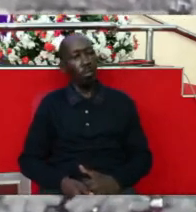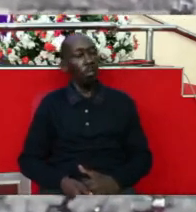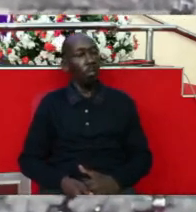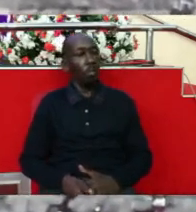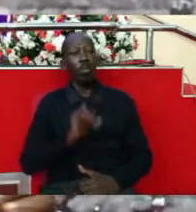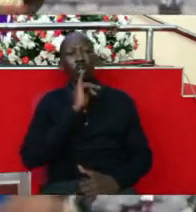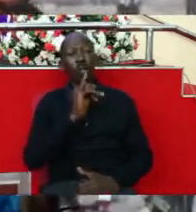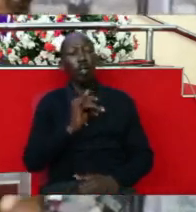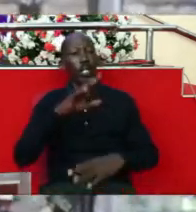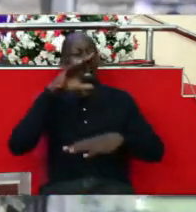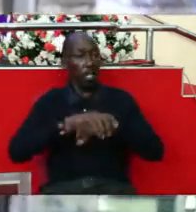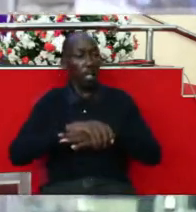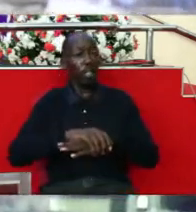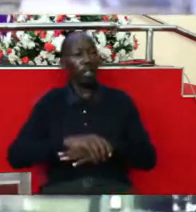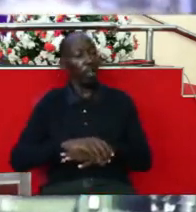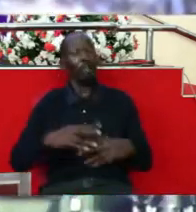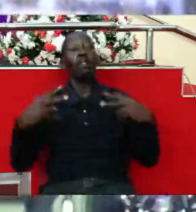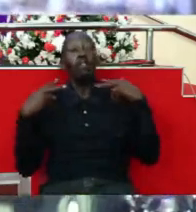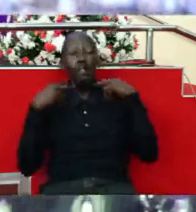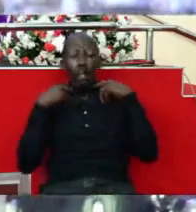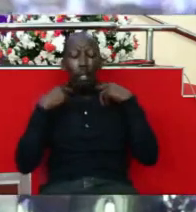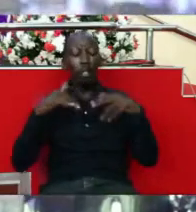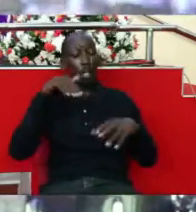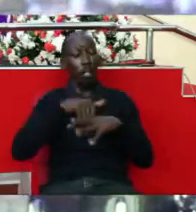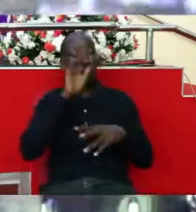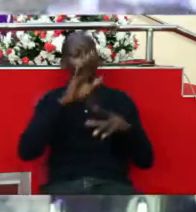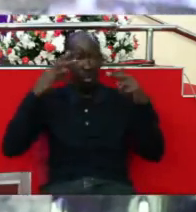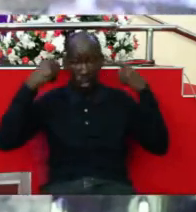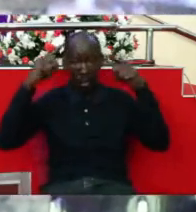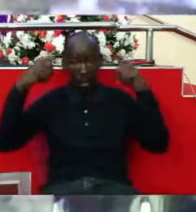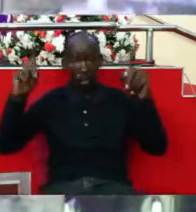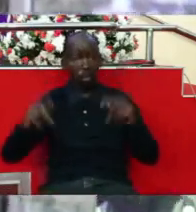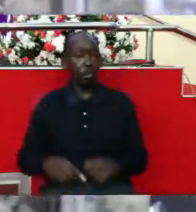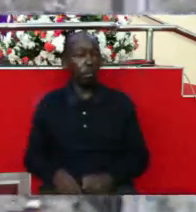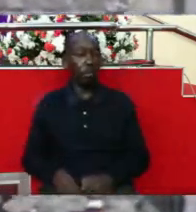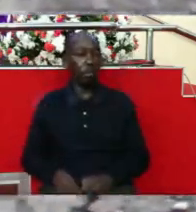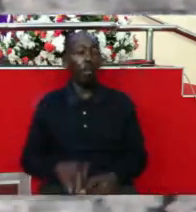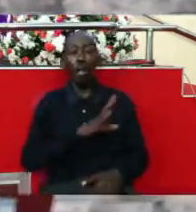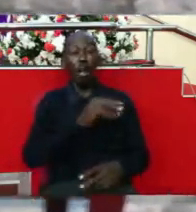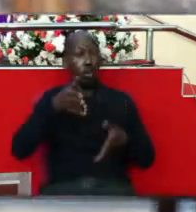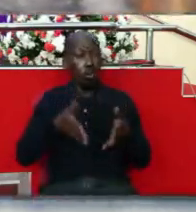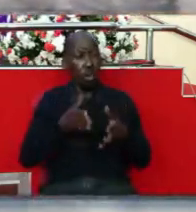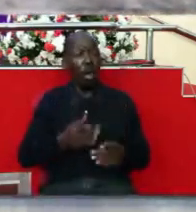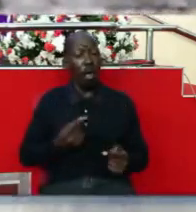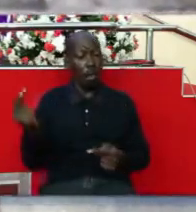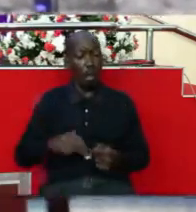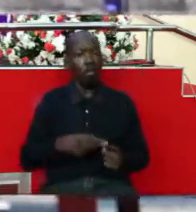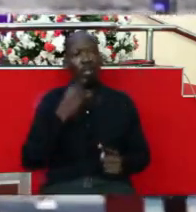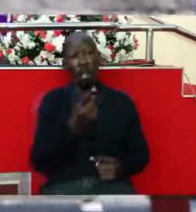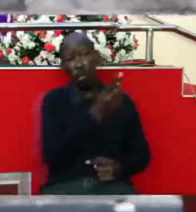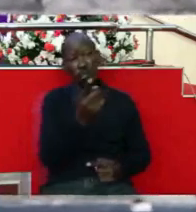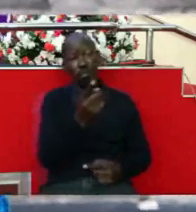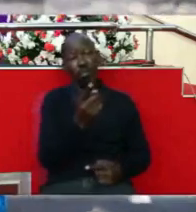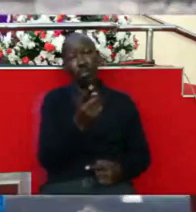usoni. Is getting stuck in your success. Ni kukwama katika fanaka zako. And today I came to tell you this. Na leo